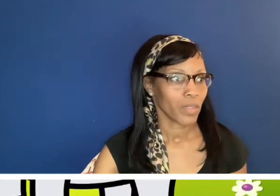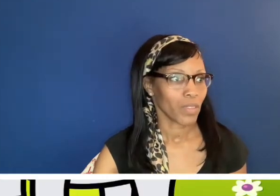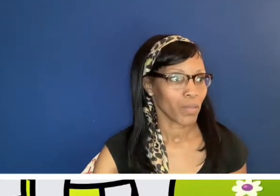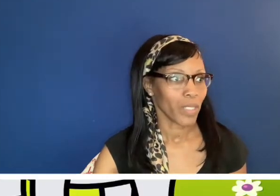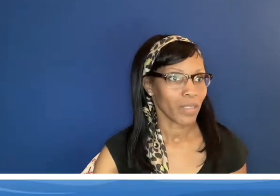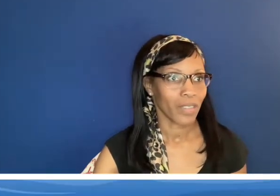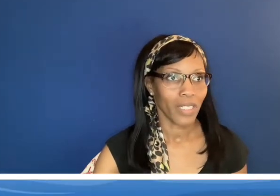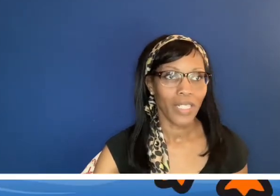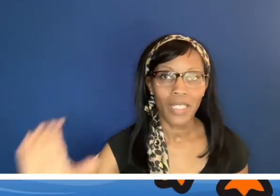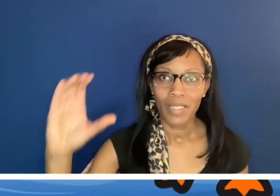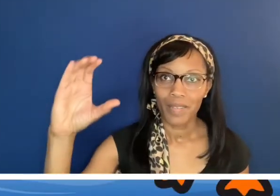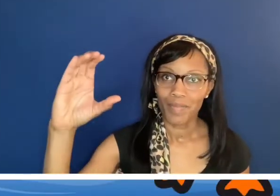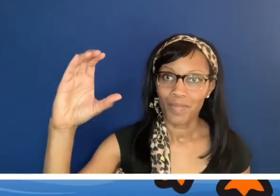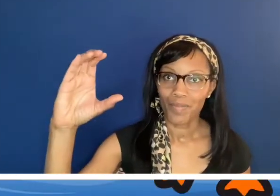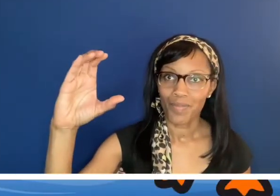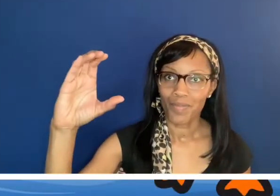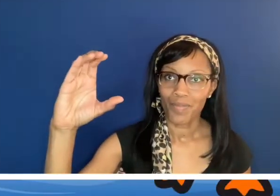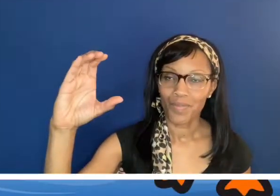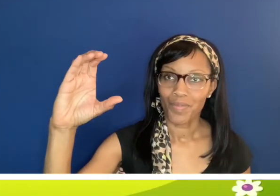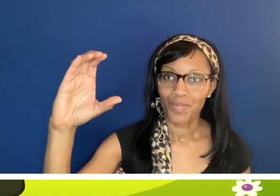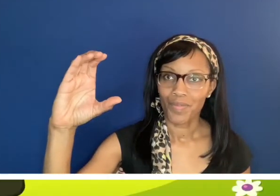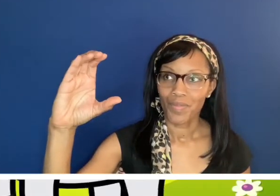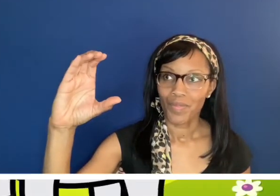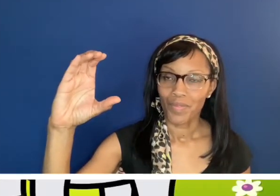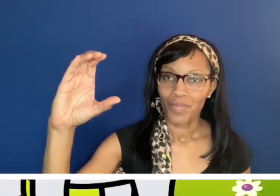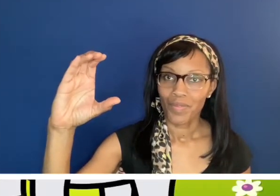Oops, let's go back. C.